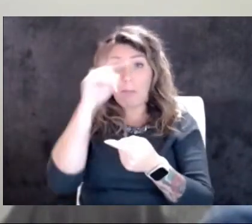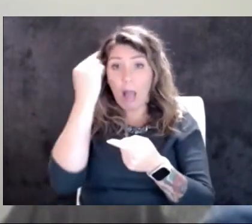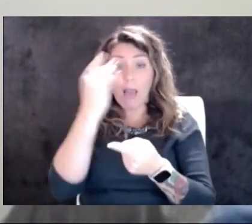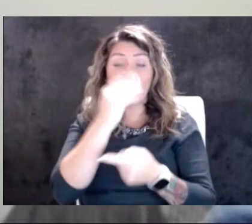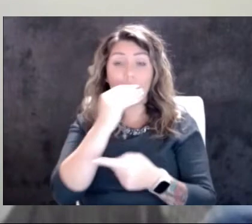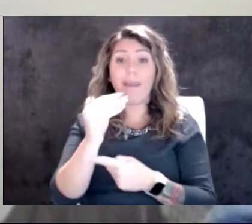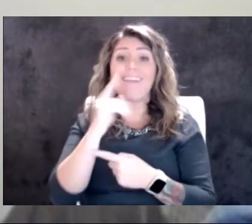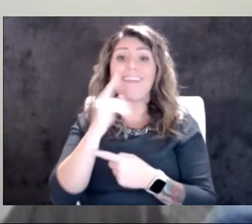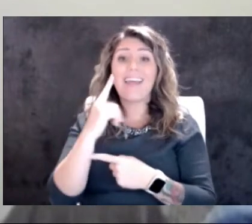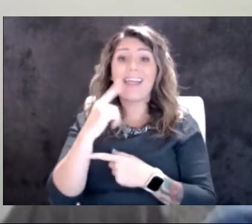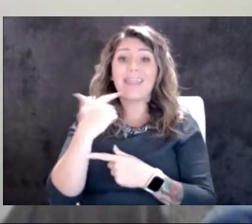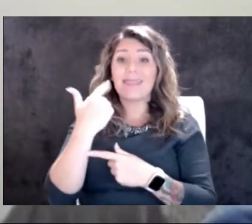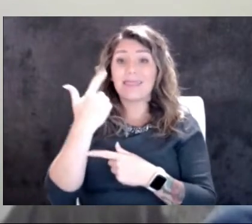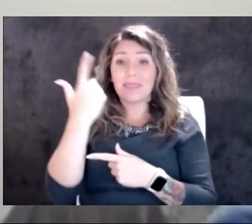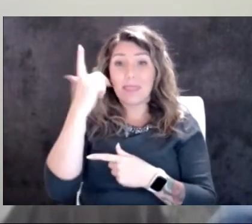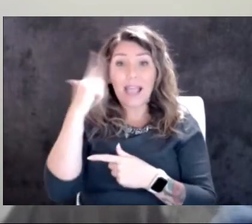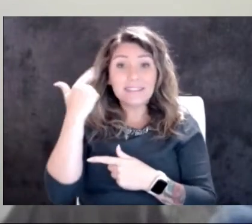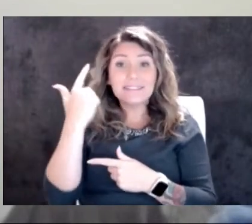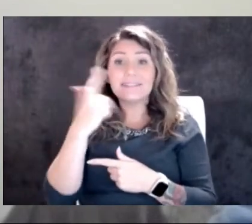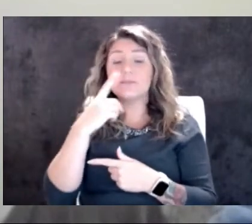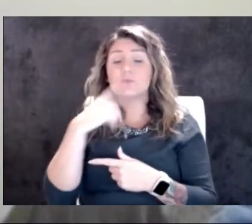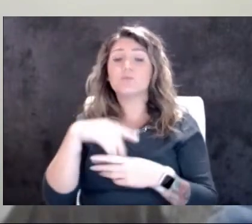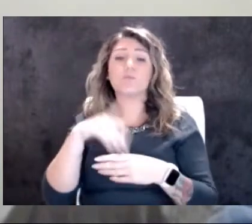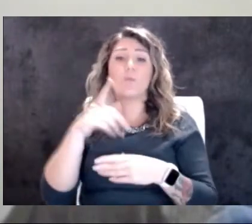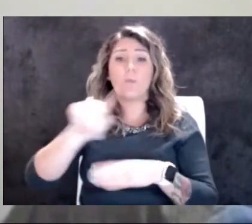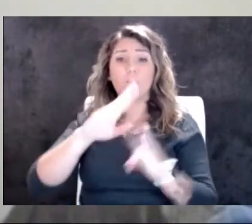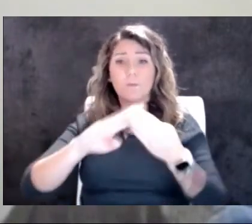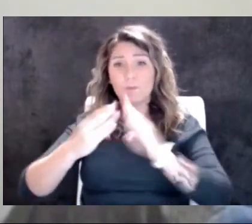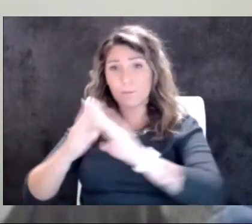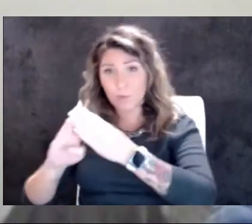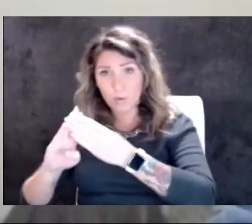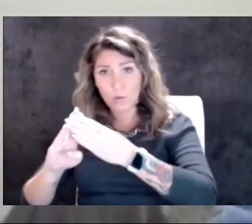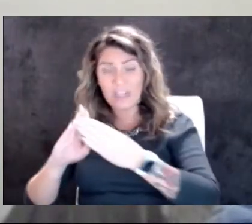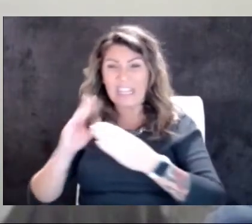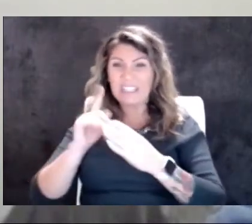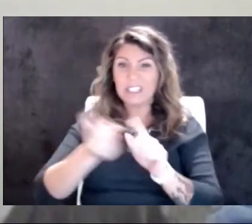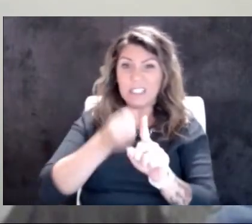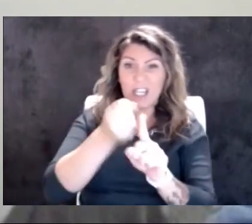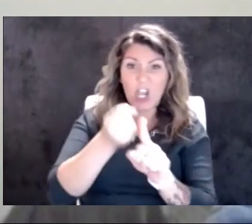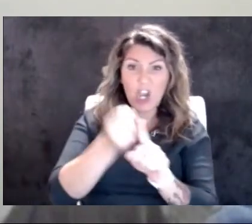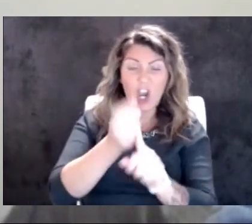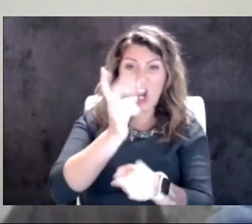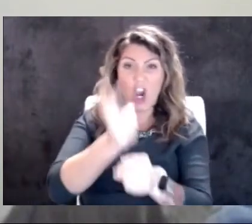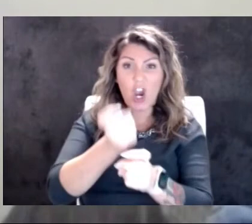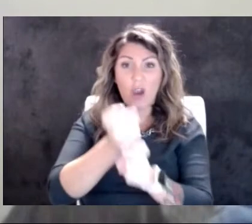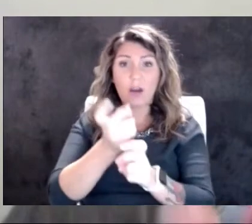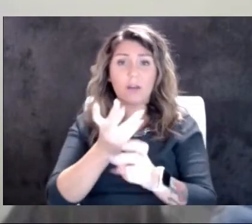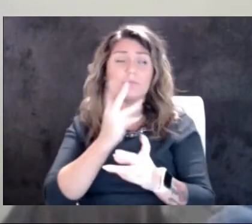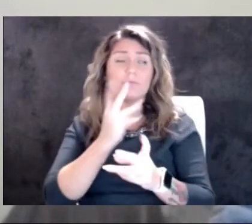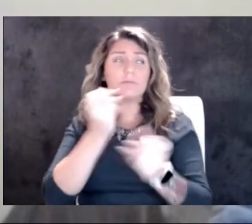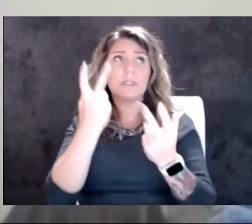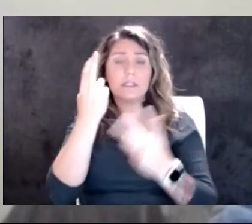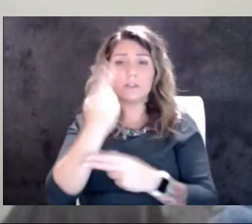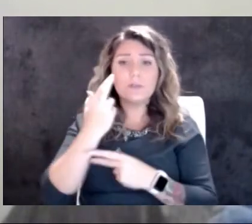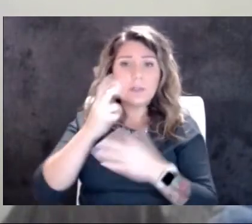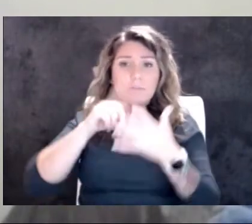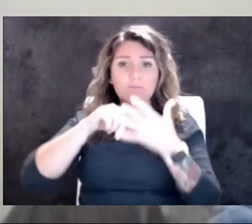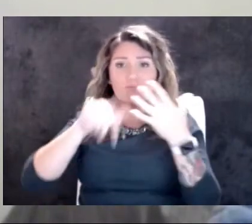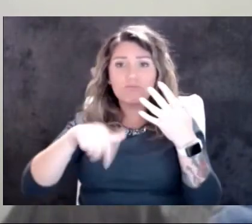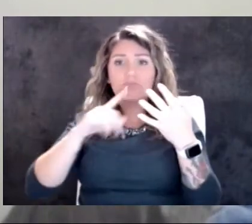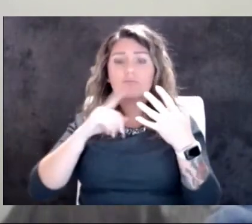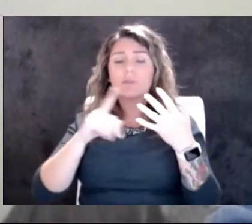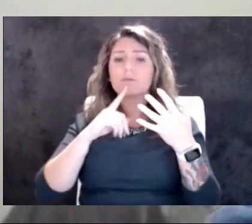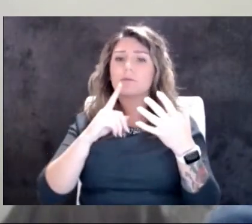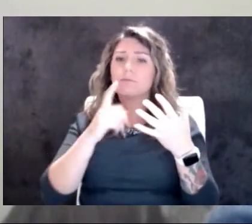death and hospitalization. Those communities have really been hit hard. And there are a number of reasons for that. I won't unpack all of